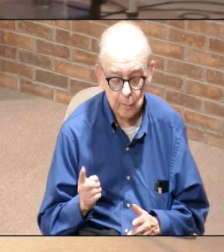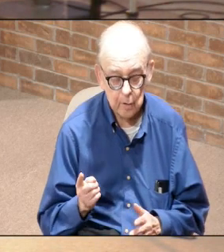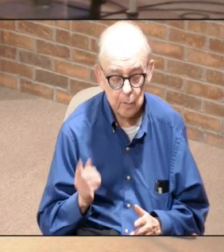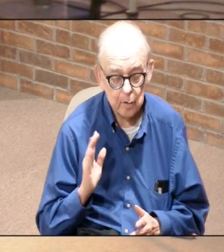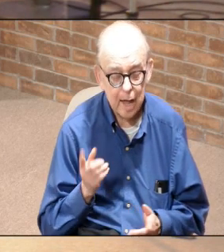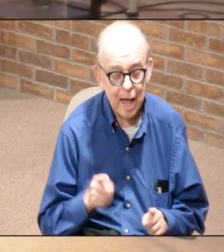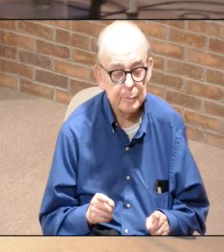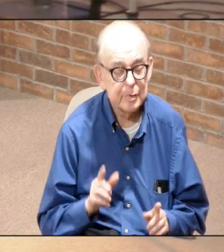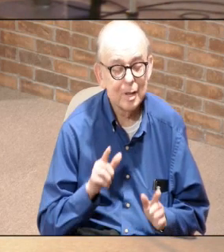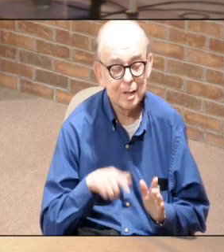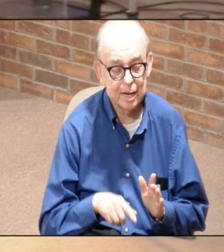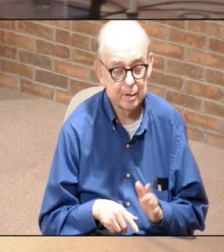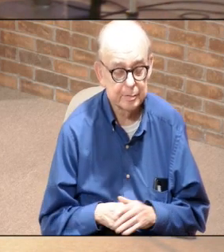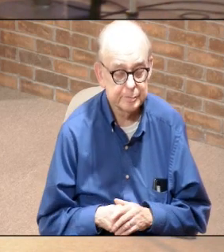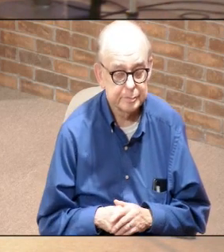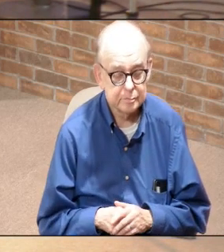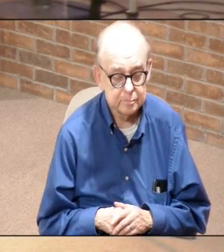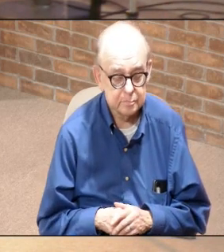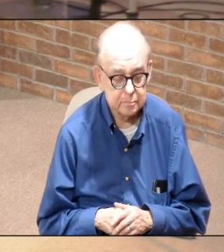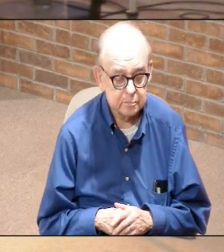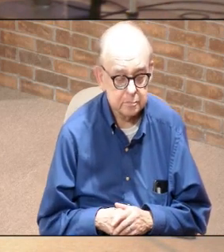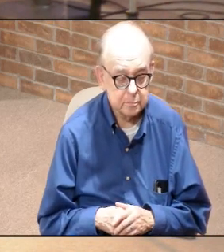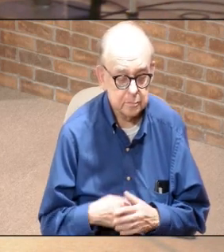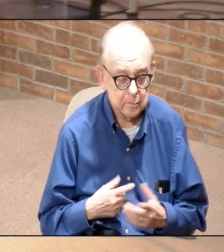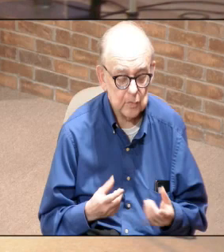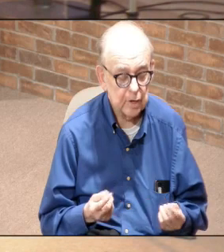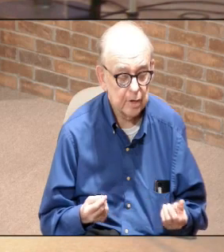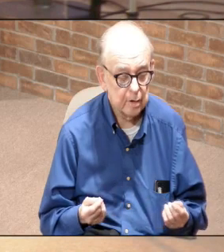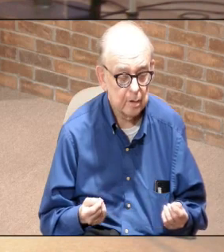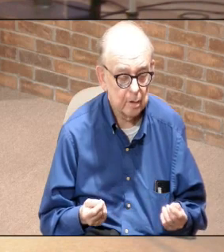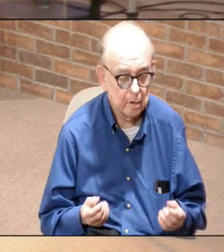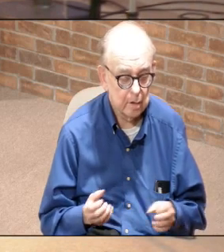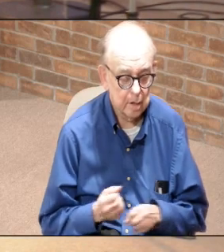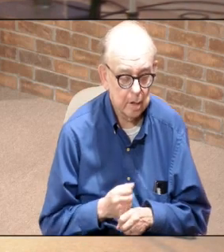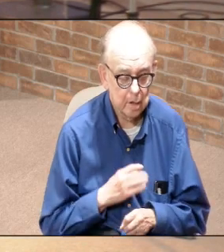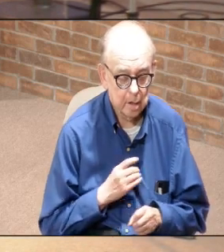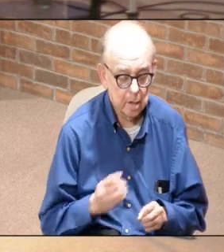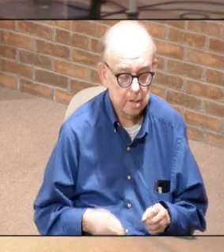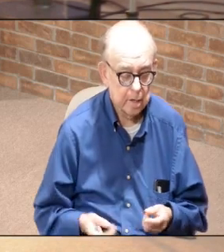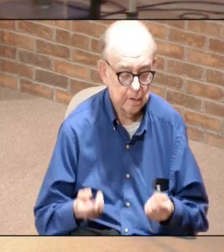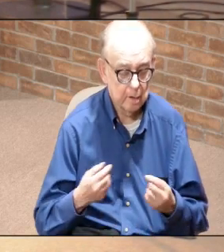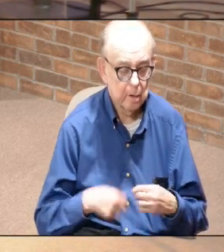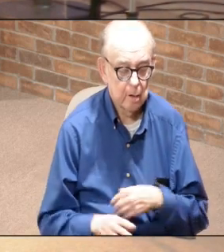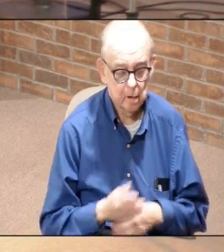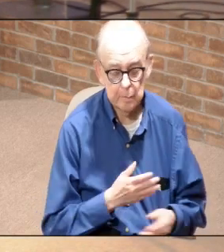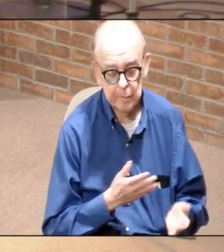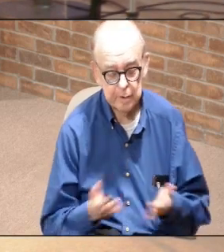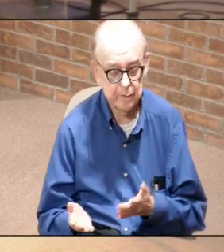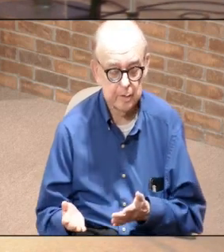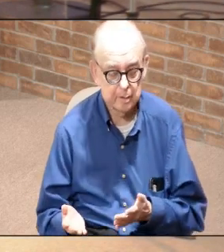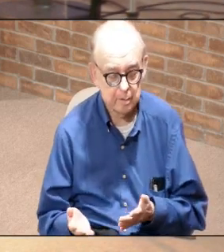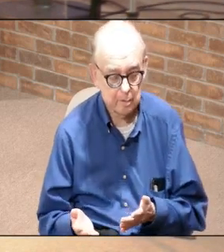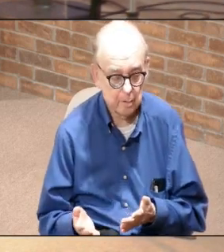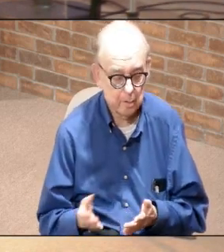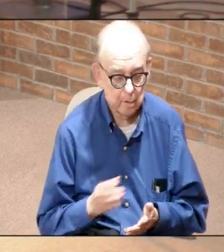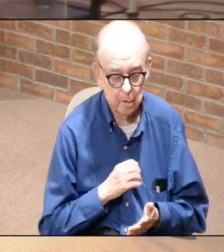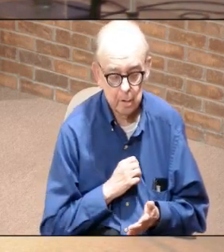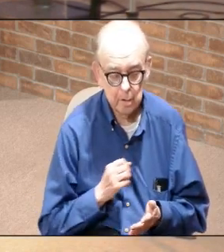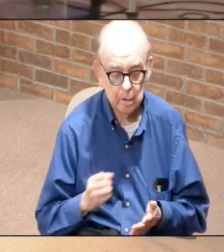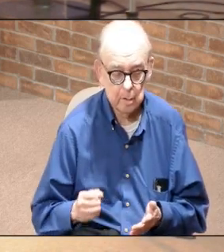later on. So what did he do? He gets David in there, brings him there, and